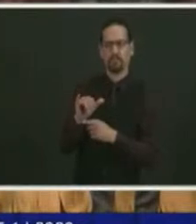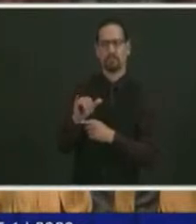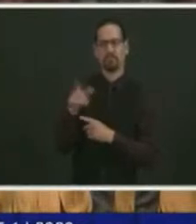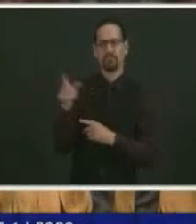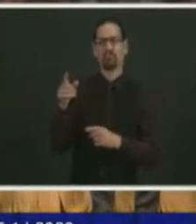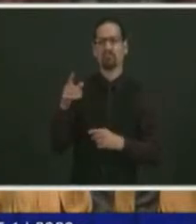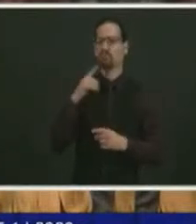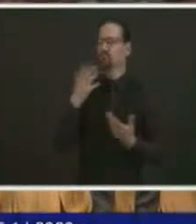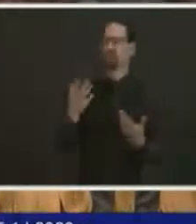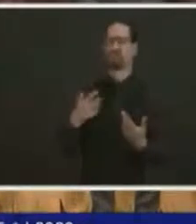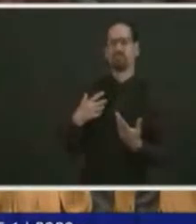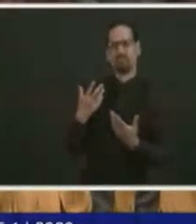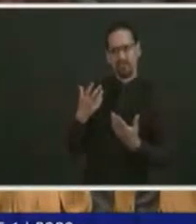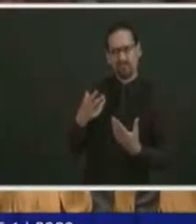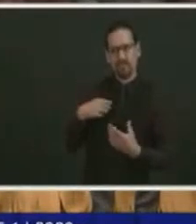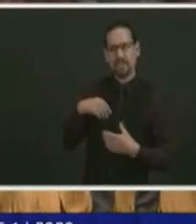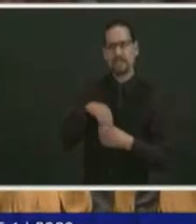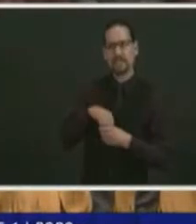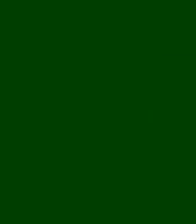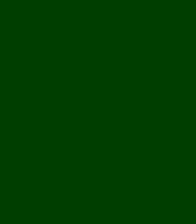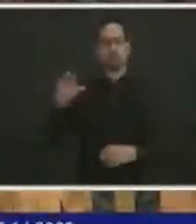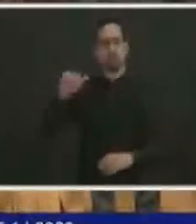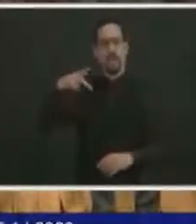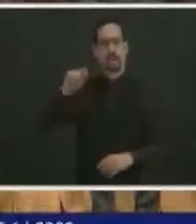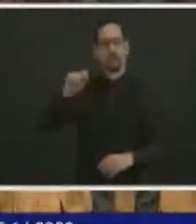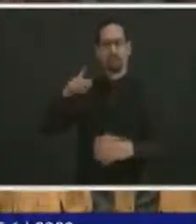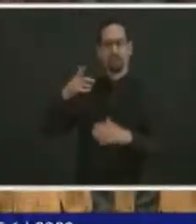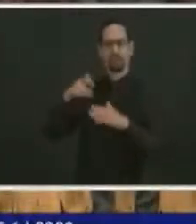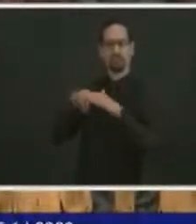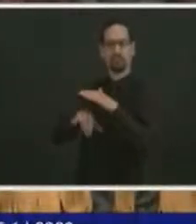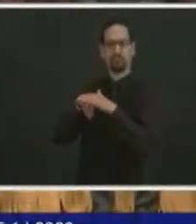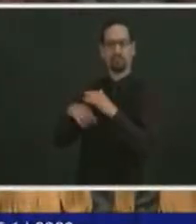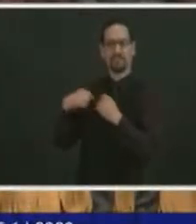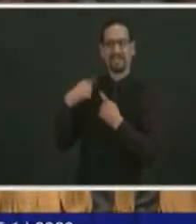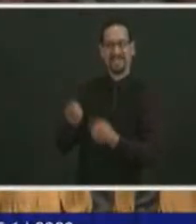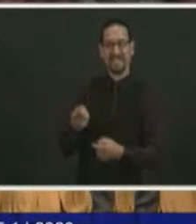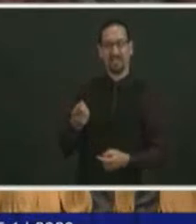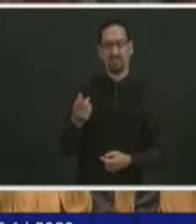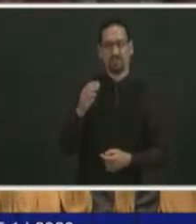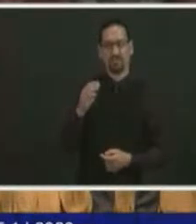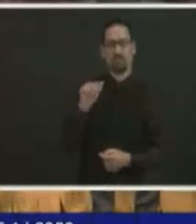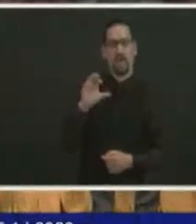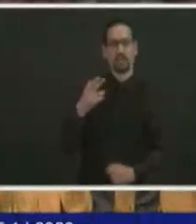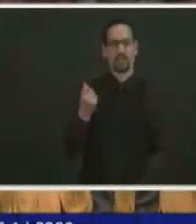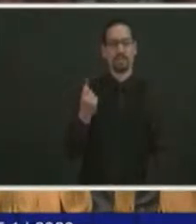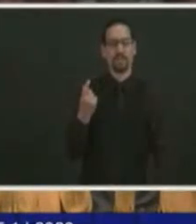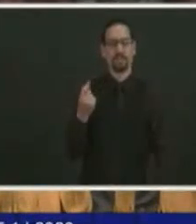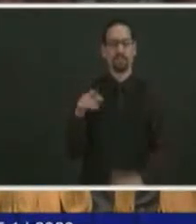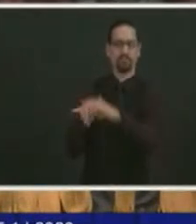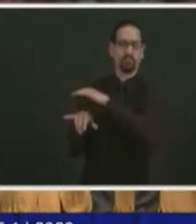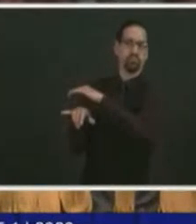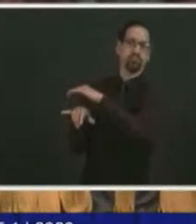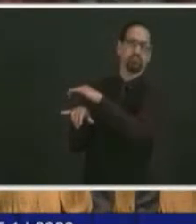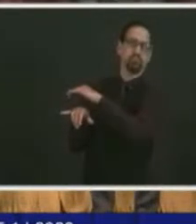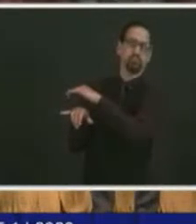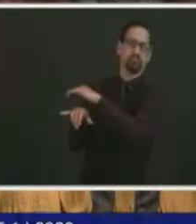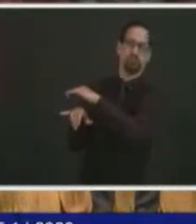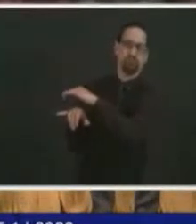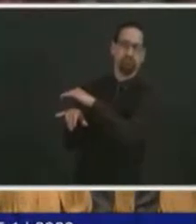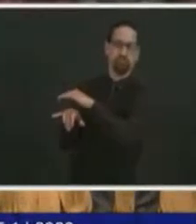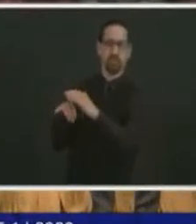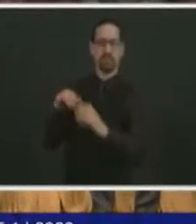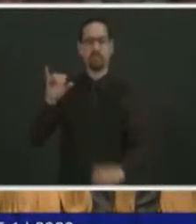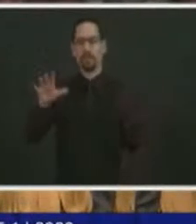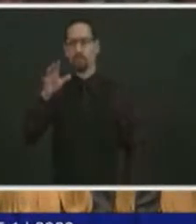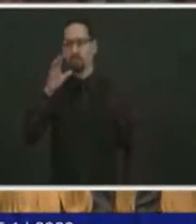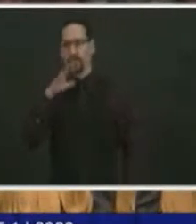March 11th. And her argument, to summarize it, I guess, was that she feels that nursing homes and assisted living can be quite different.